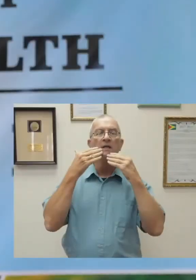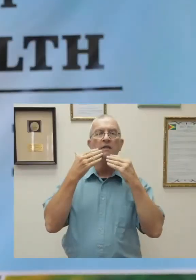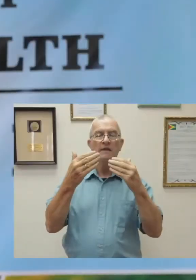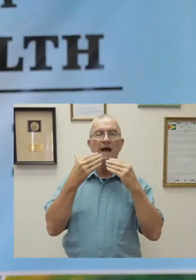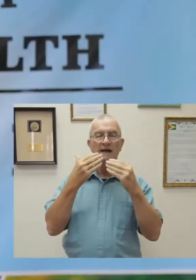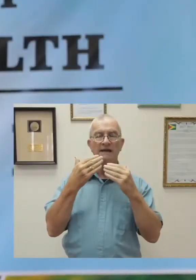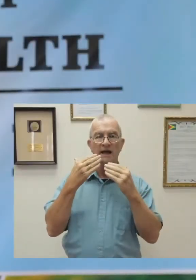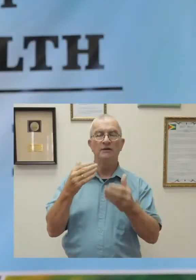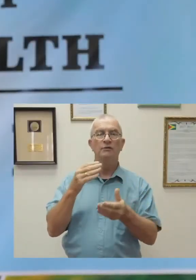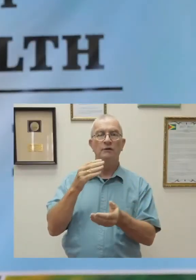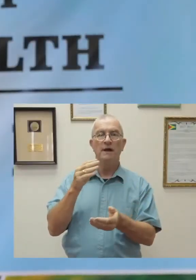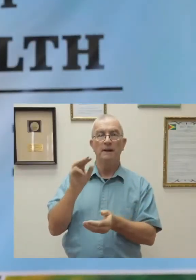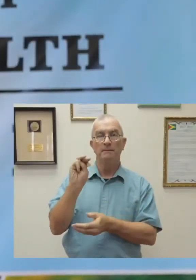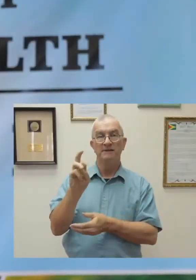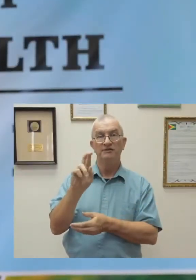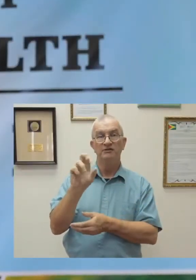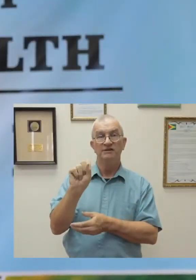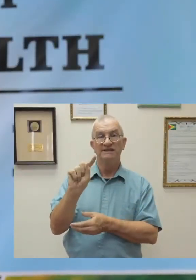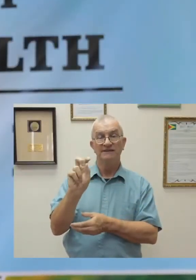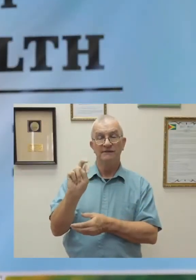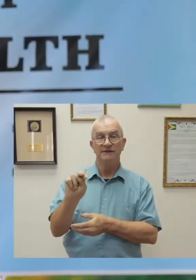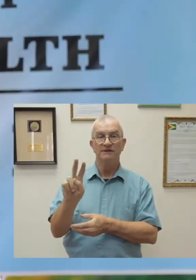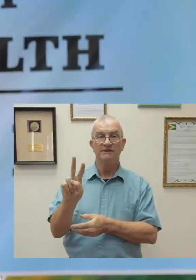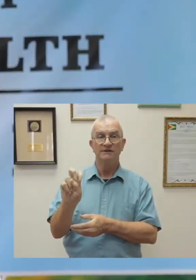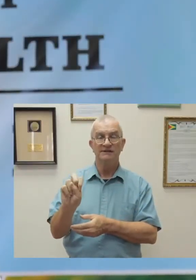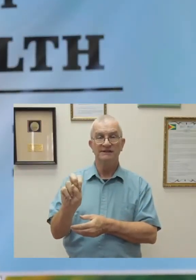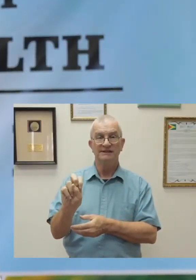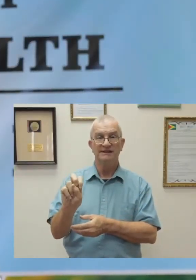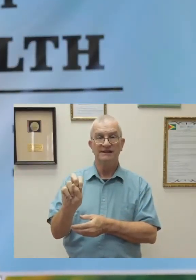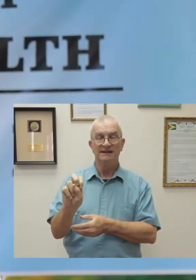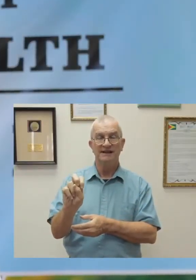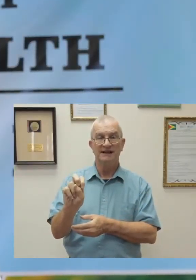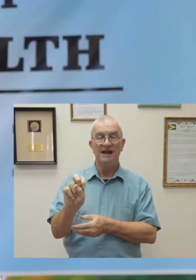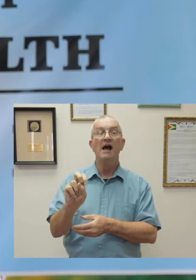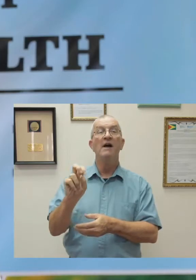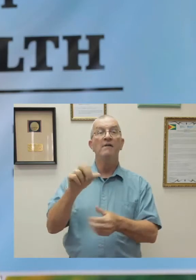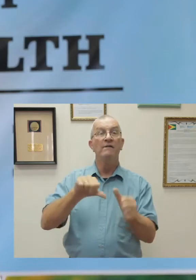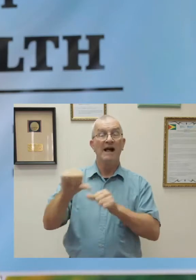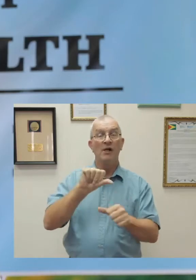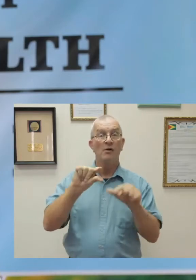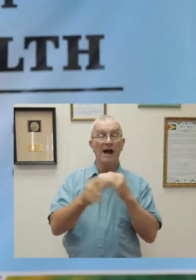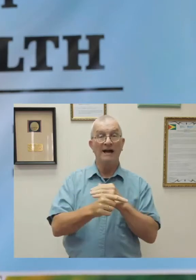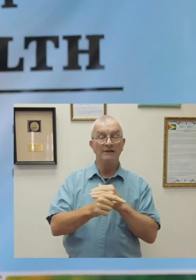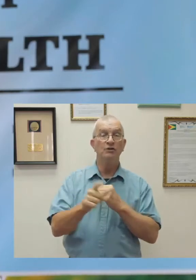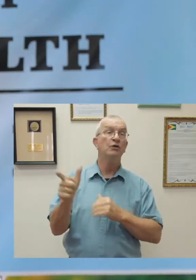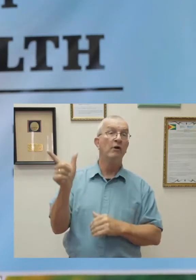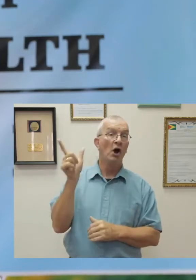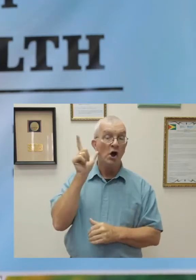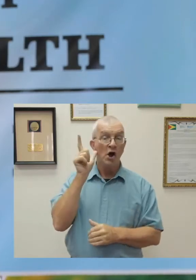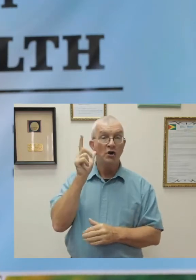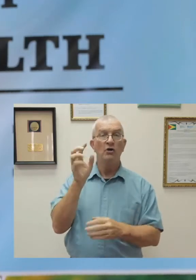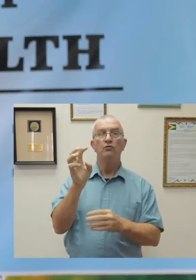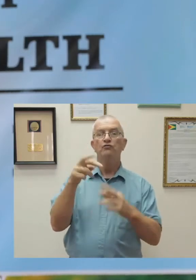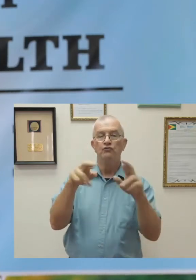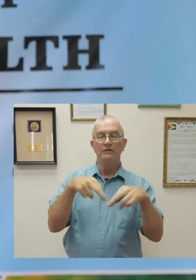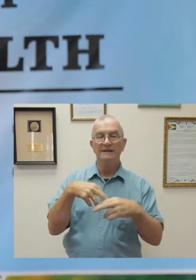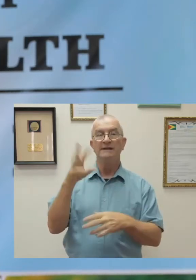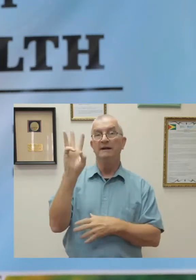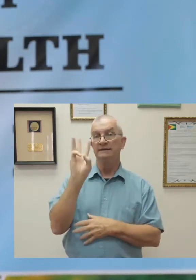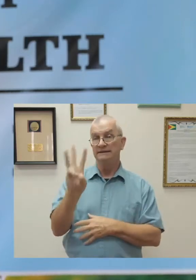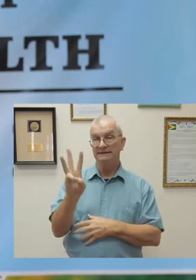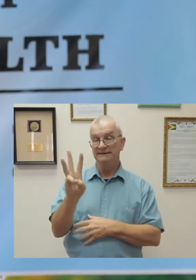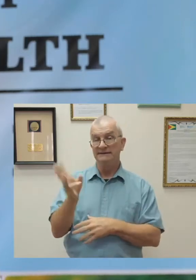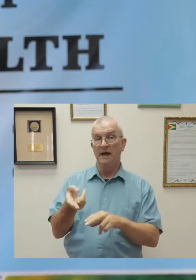Thank you, Mr. Stevens. Fellow Guyanese, you have just heard Region number 6's